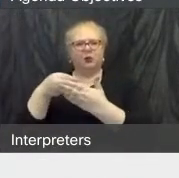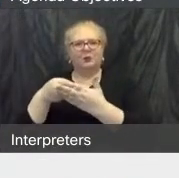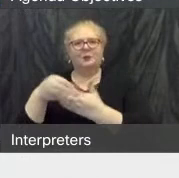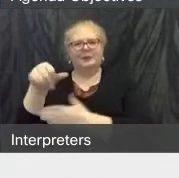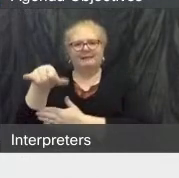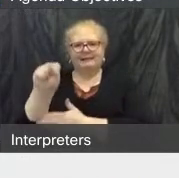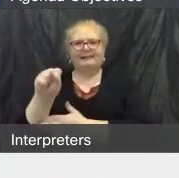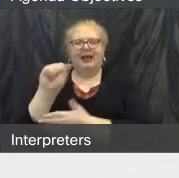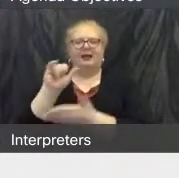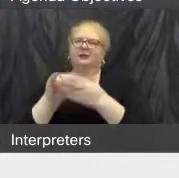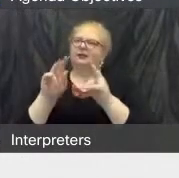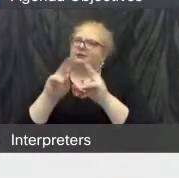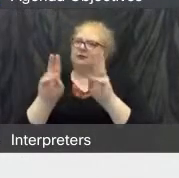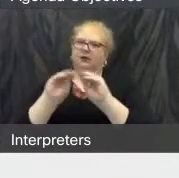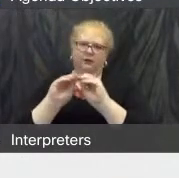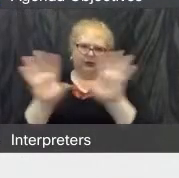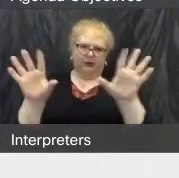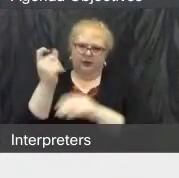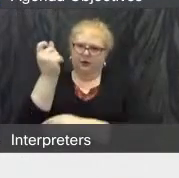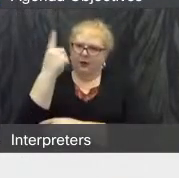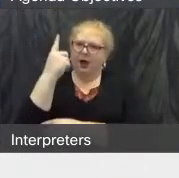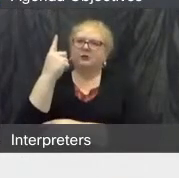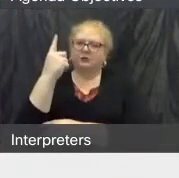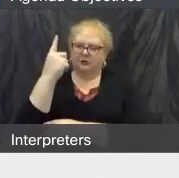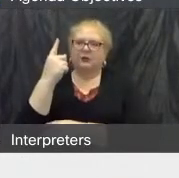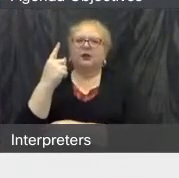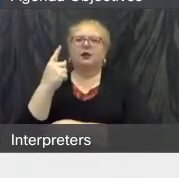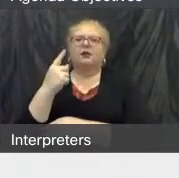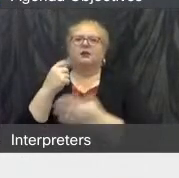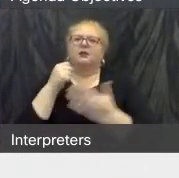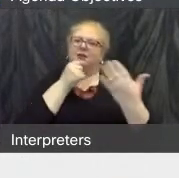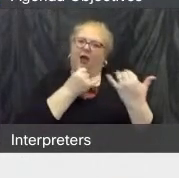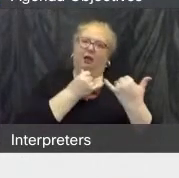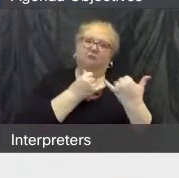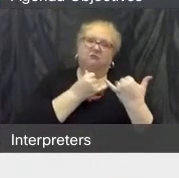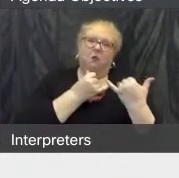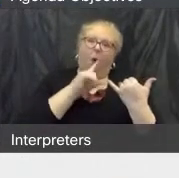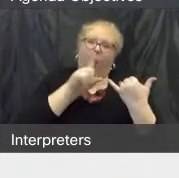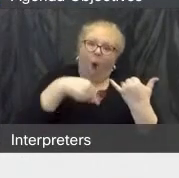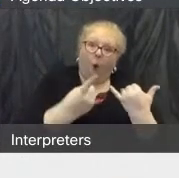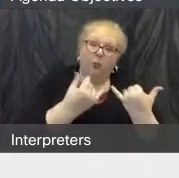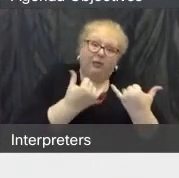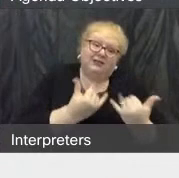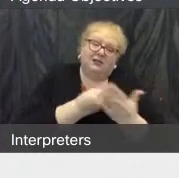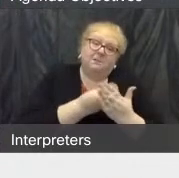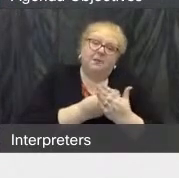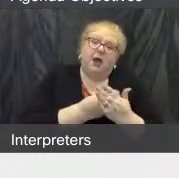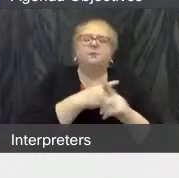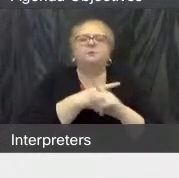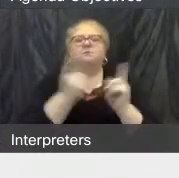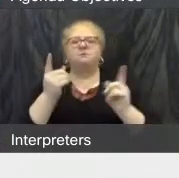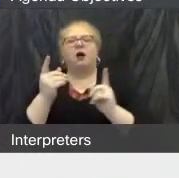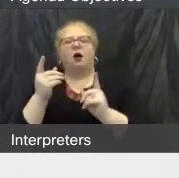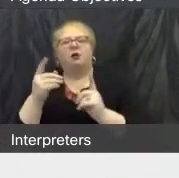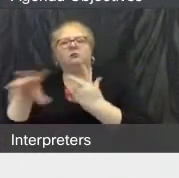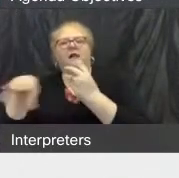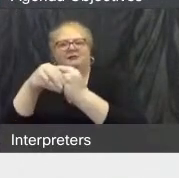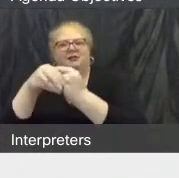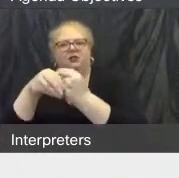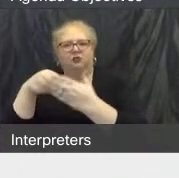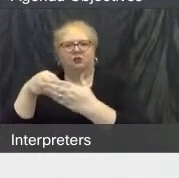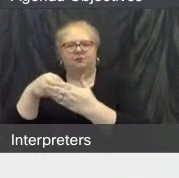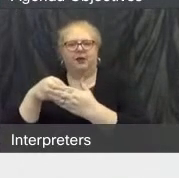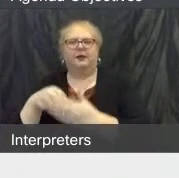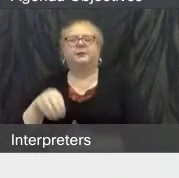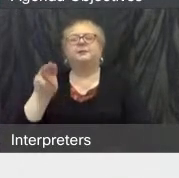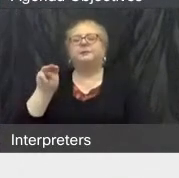And we talked about that. It'd be not only existing, but additional money. And then to add to that, we also have heard,